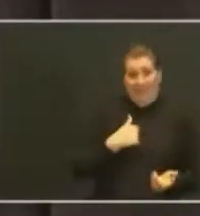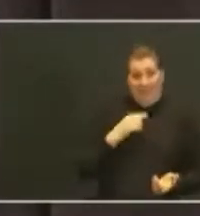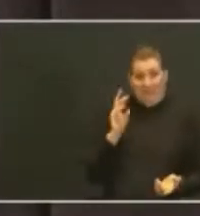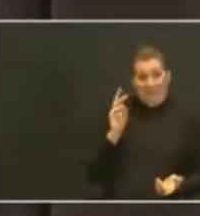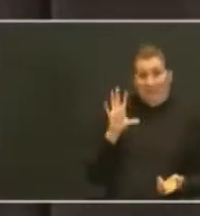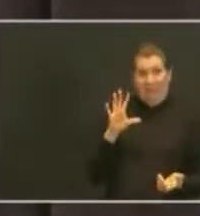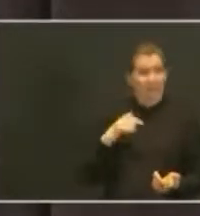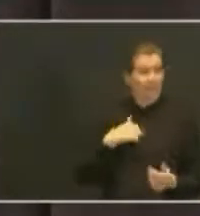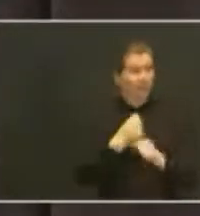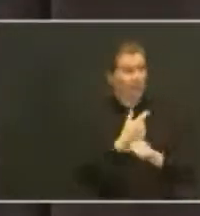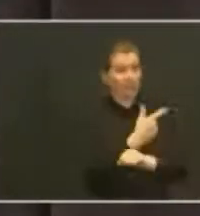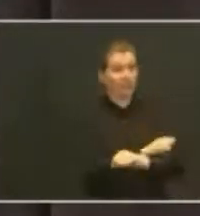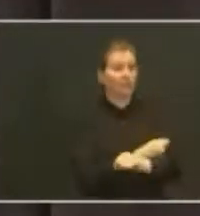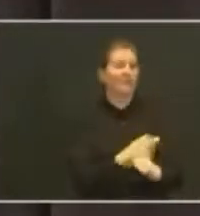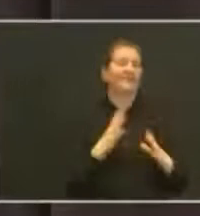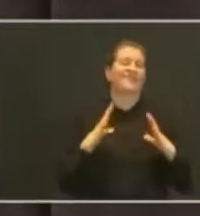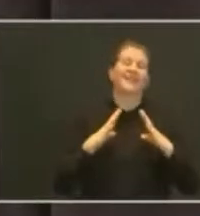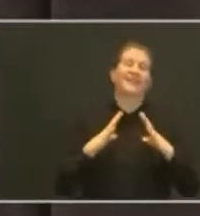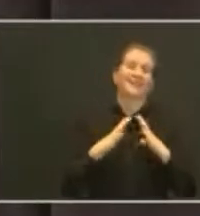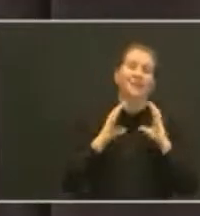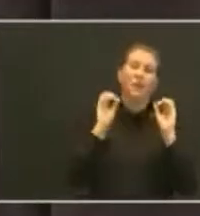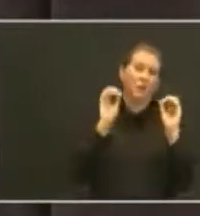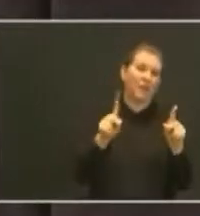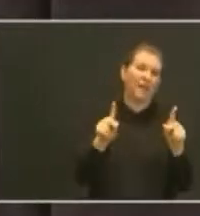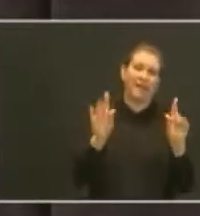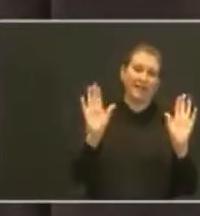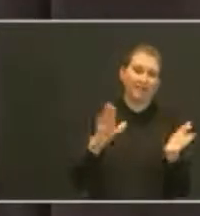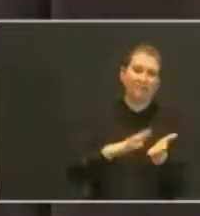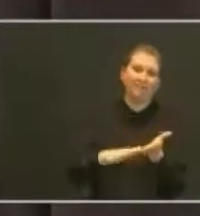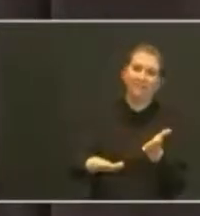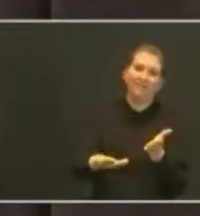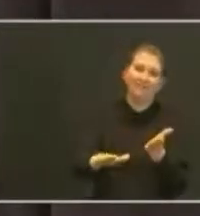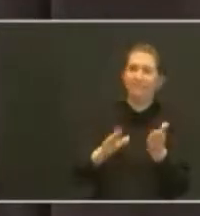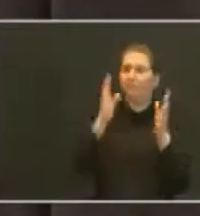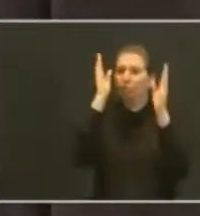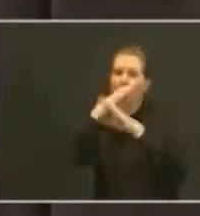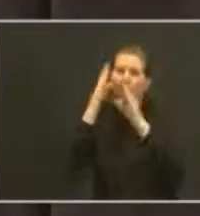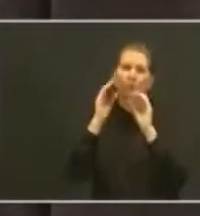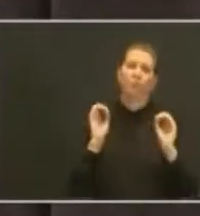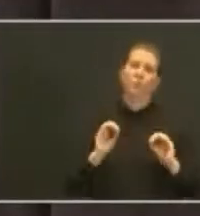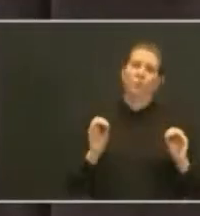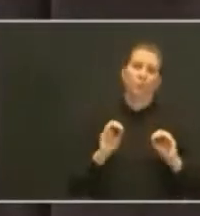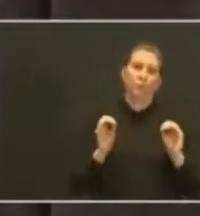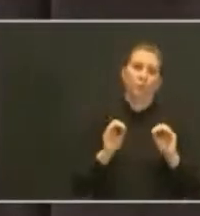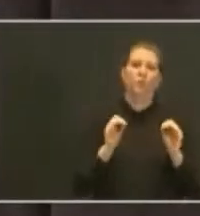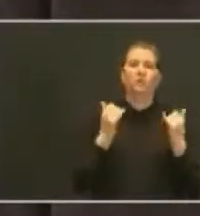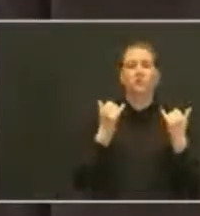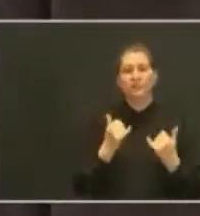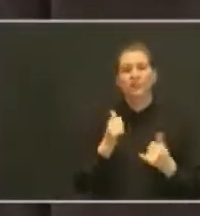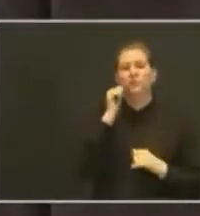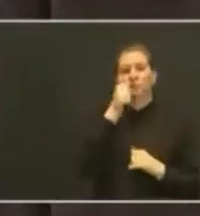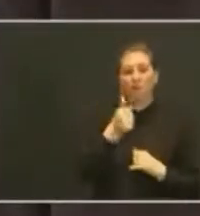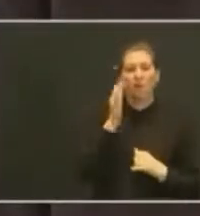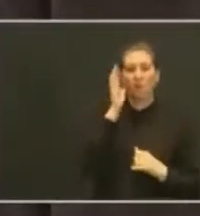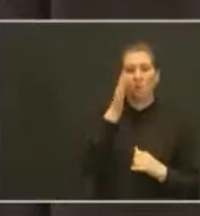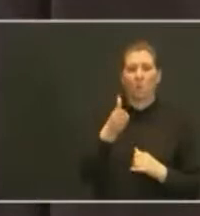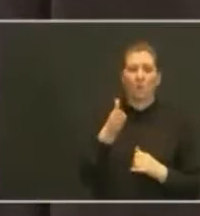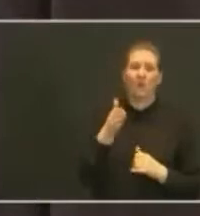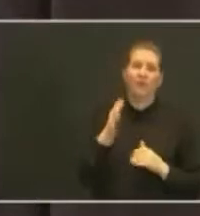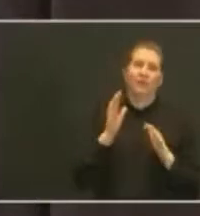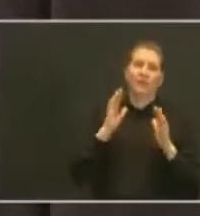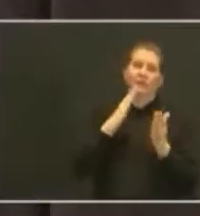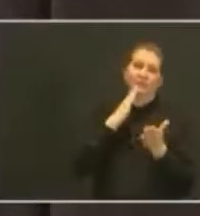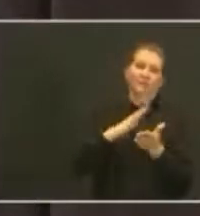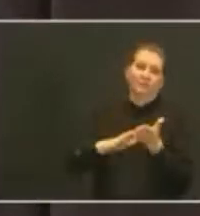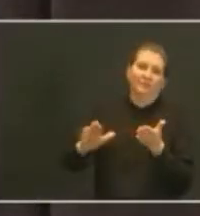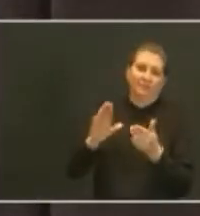through, we'll, finish that process, but over the next 24 to 48 hours, not have that be the